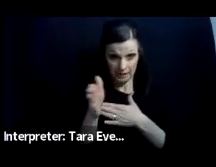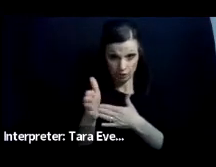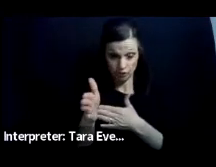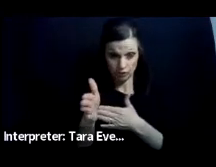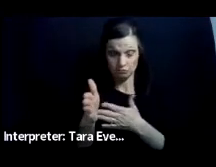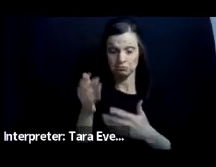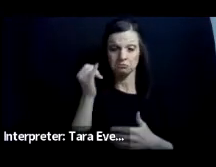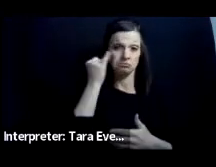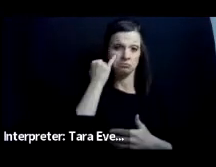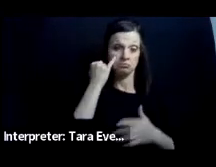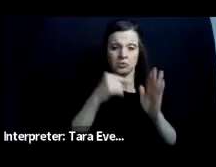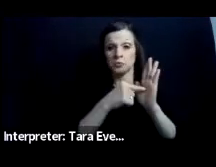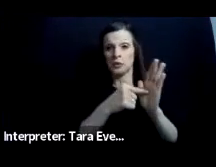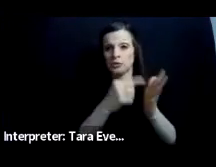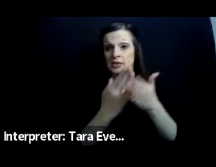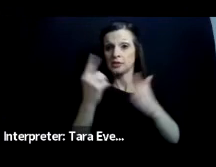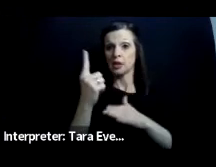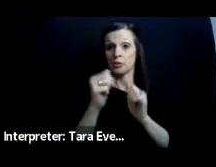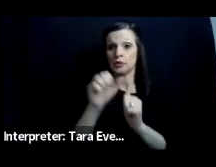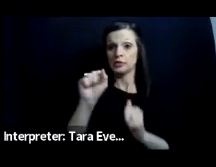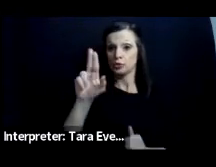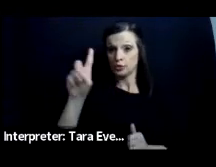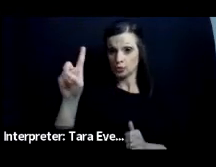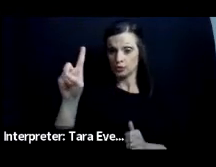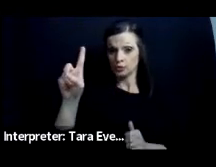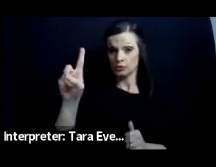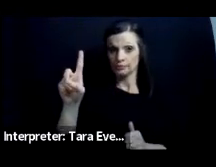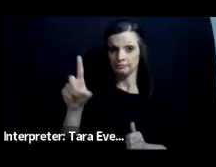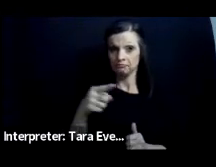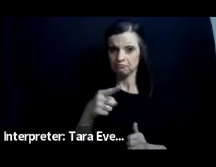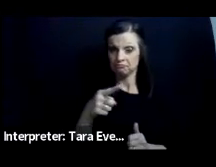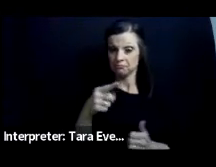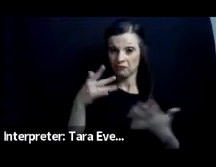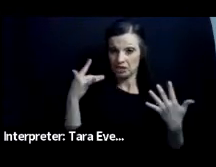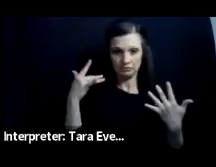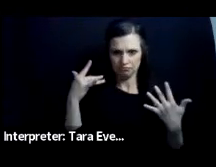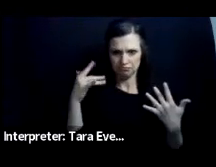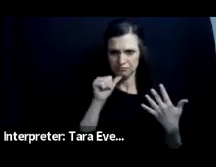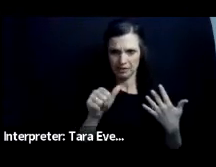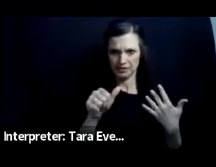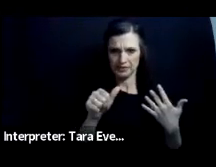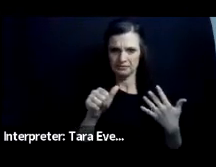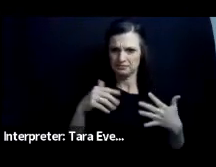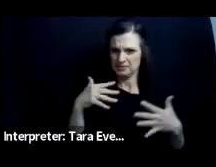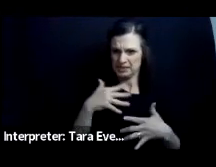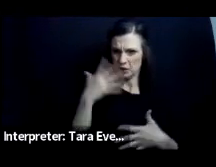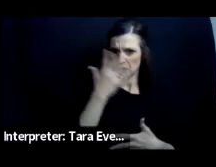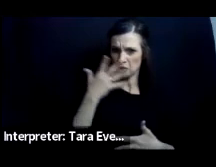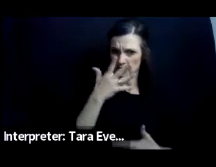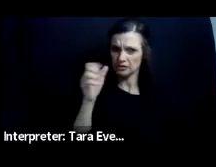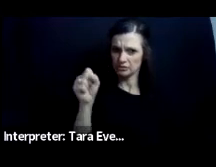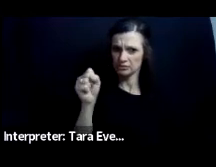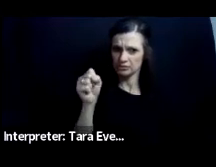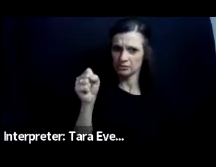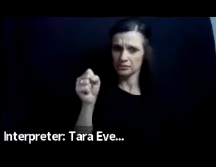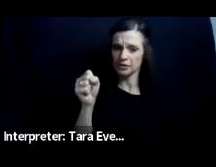somebody who has a substance use disorder. Not very friendly, sort of scary looking,